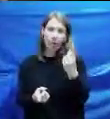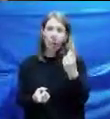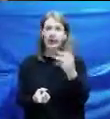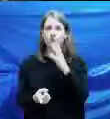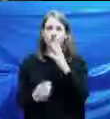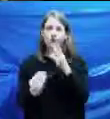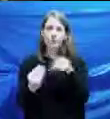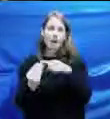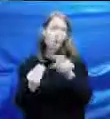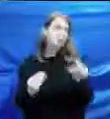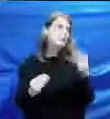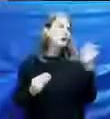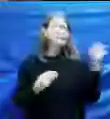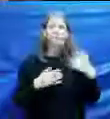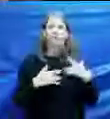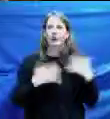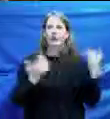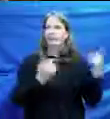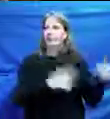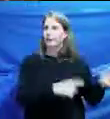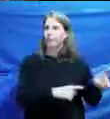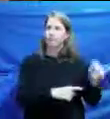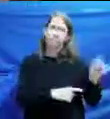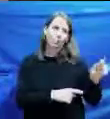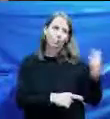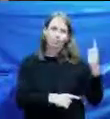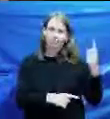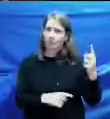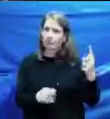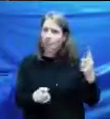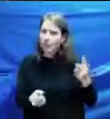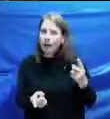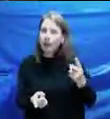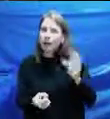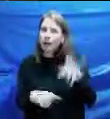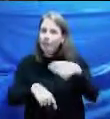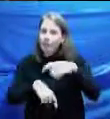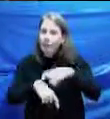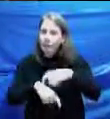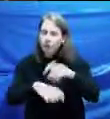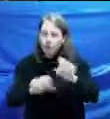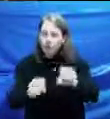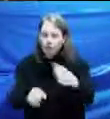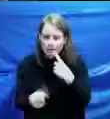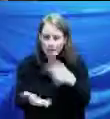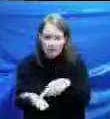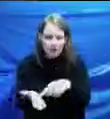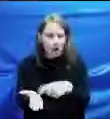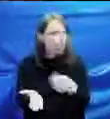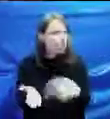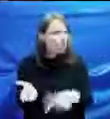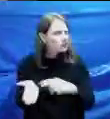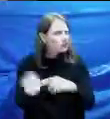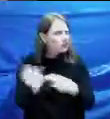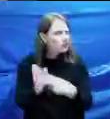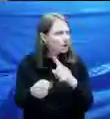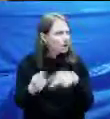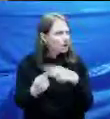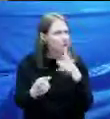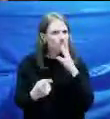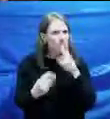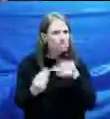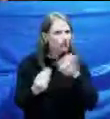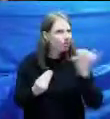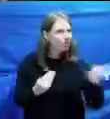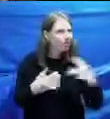event, and then you've got to dig in even more deeply to the text and try and figure out what's going on, what's the information there. And so there may be pieces